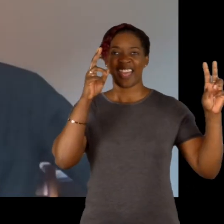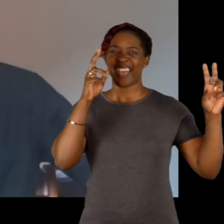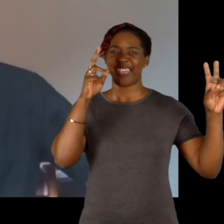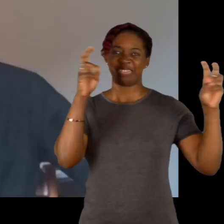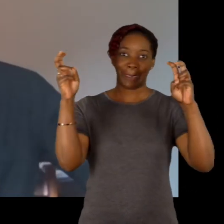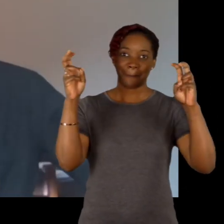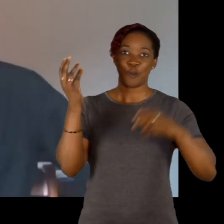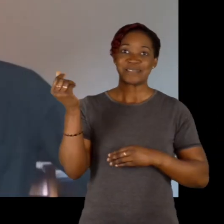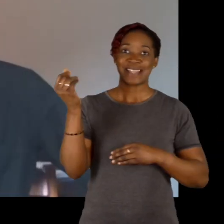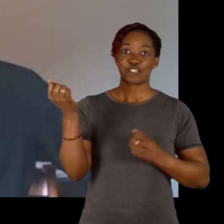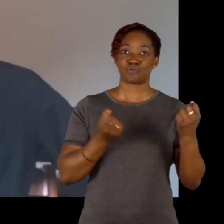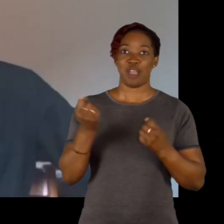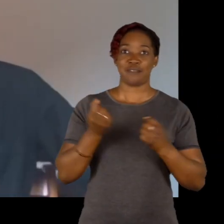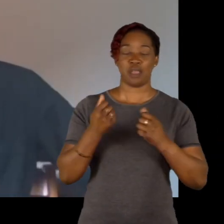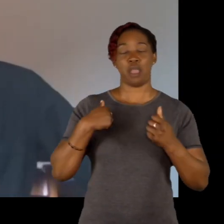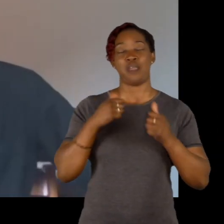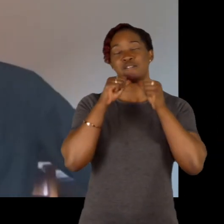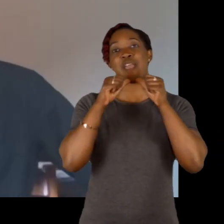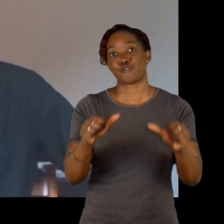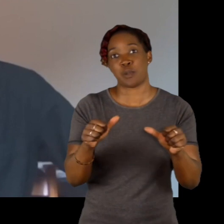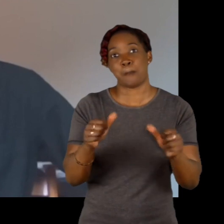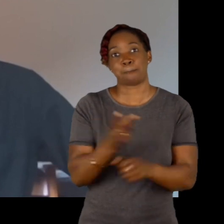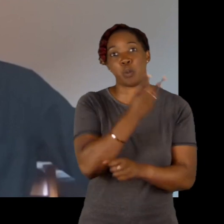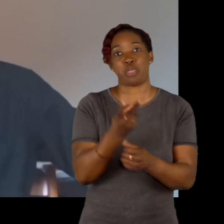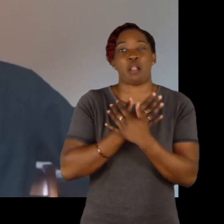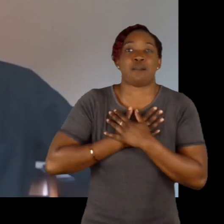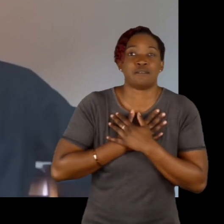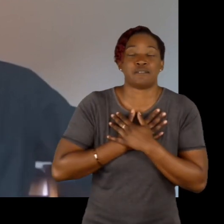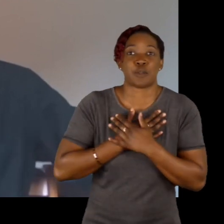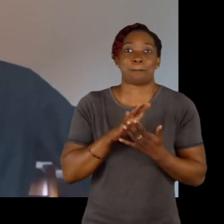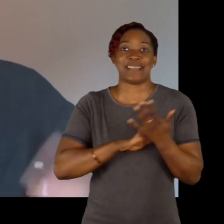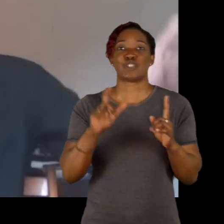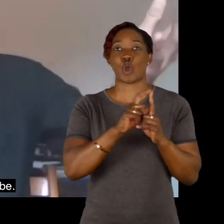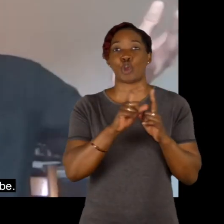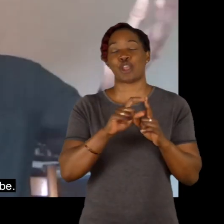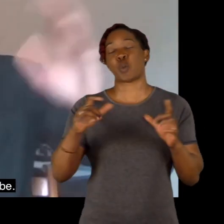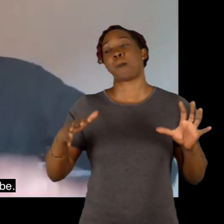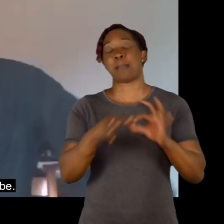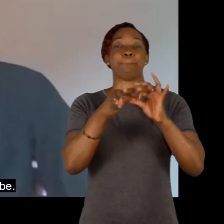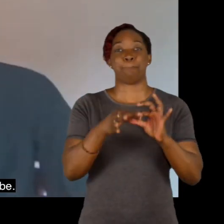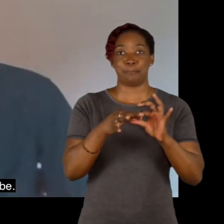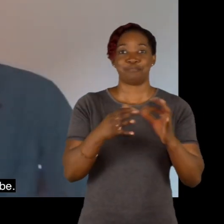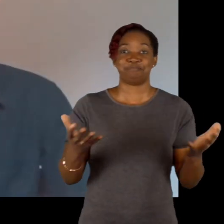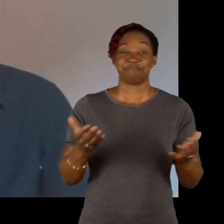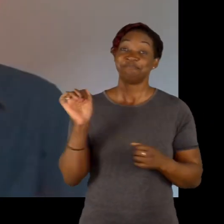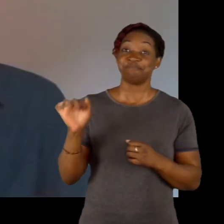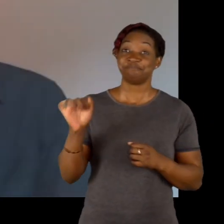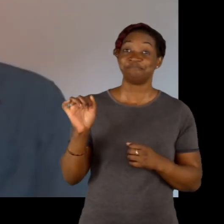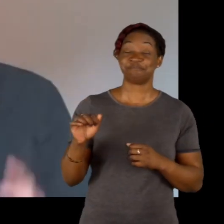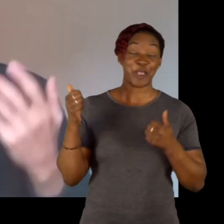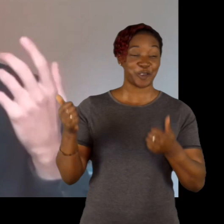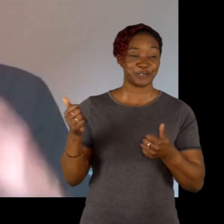of realized that the theme from Taxi Driver was like both of our favorite scores, and we are just like, oh, Duncan, it was meant to be. There we